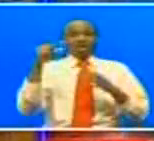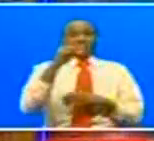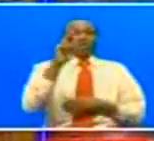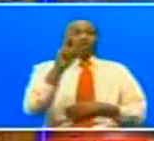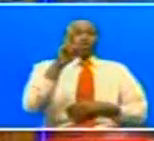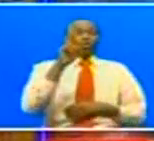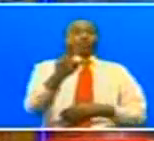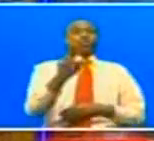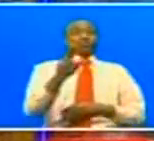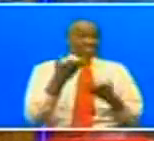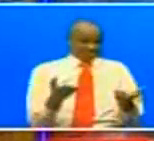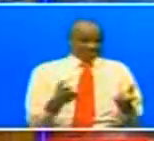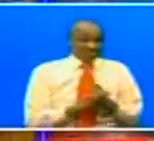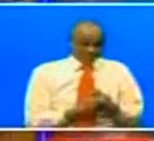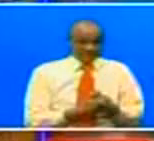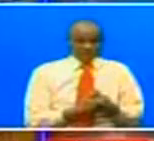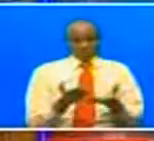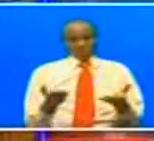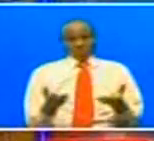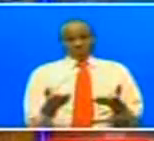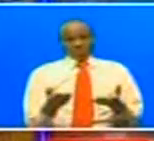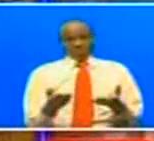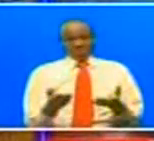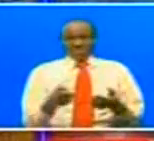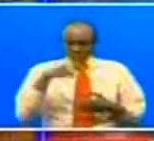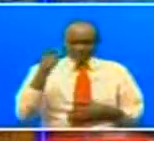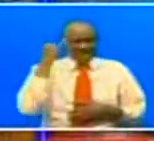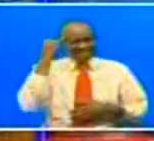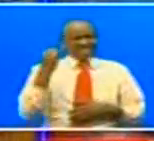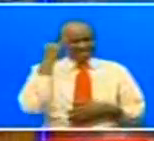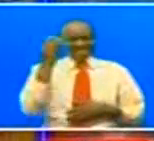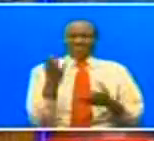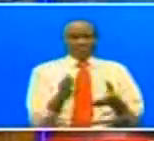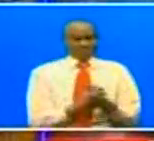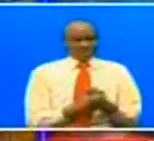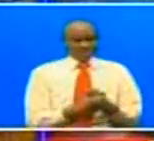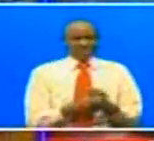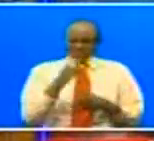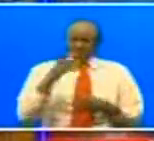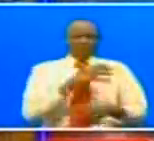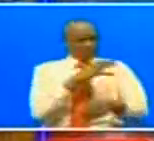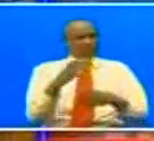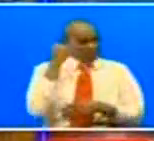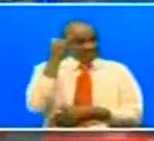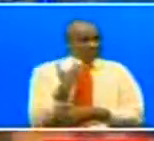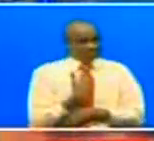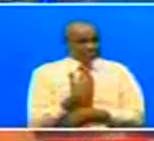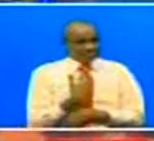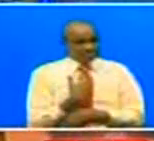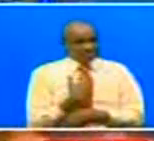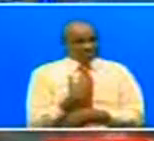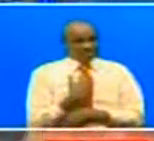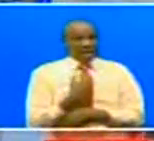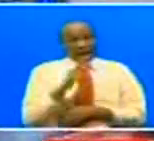Sheikh Twitter, to talk about our friends in social media. Yeah. The ability of these ideas to percolate now is very, very powerful. You know, why is it that you can go on a